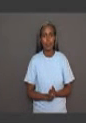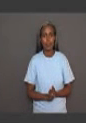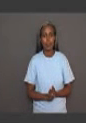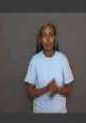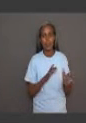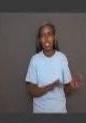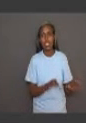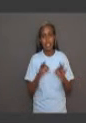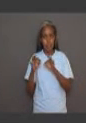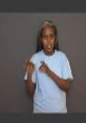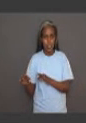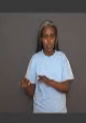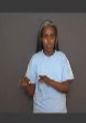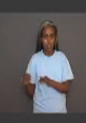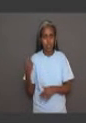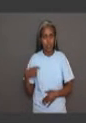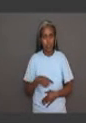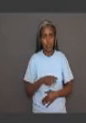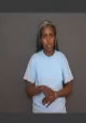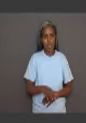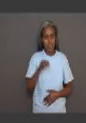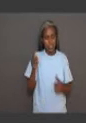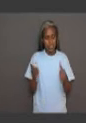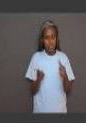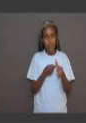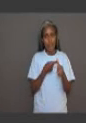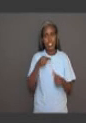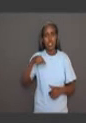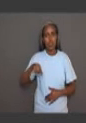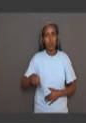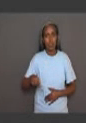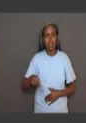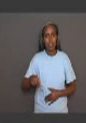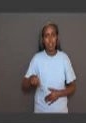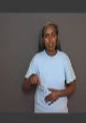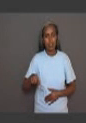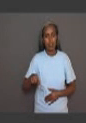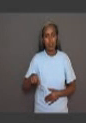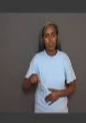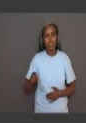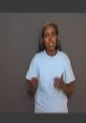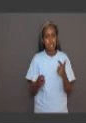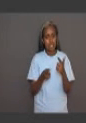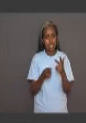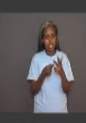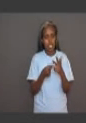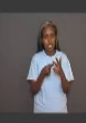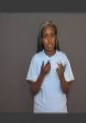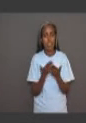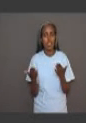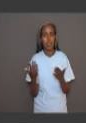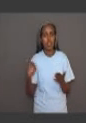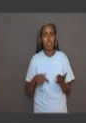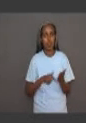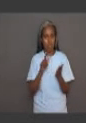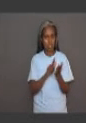By substitution, we find the first quartile to be the third item in our